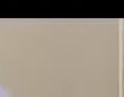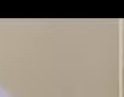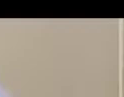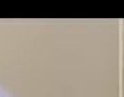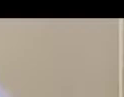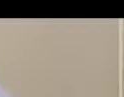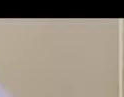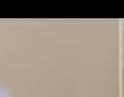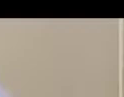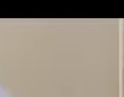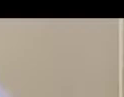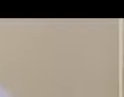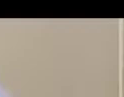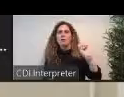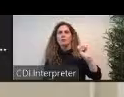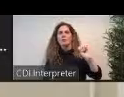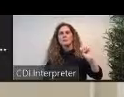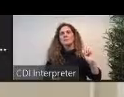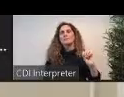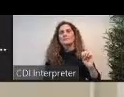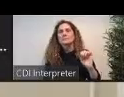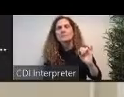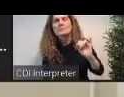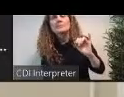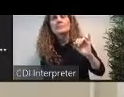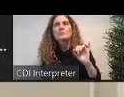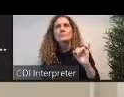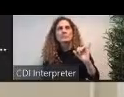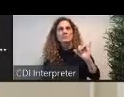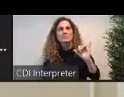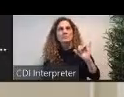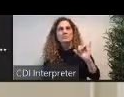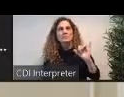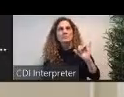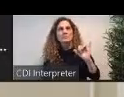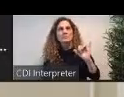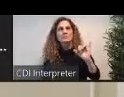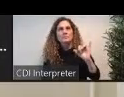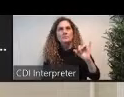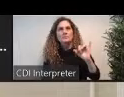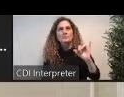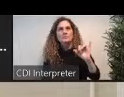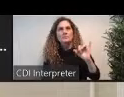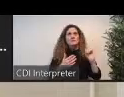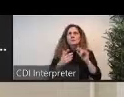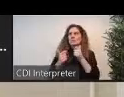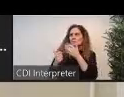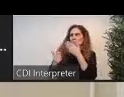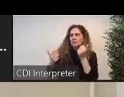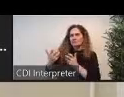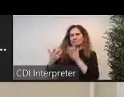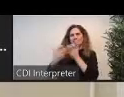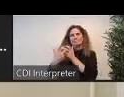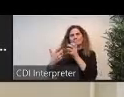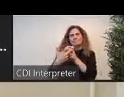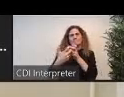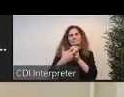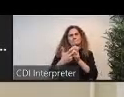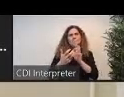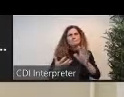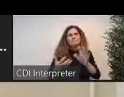have a marketplace plan but think that a different plan might be a better fit, you can switch coverage now instead of waiting until the